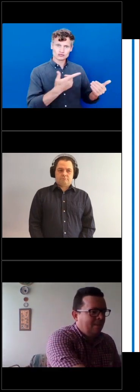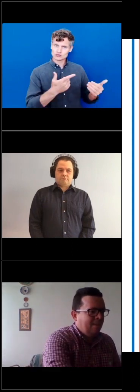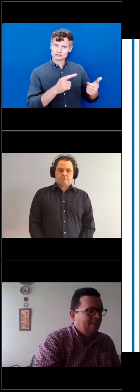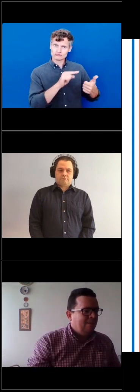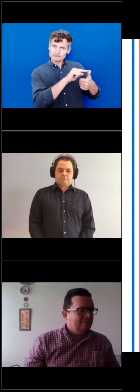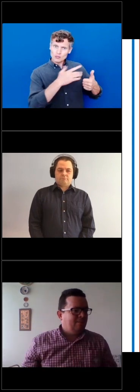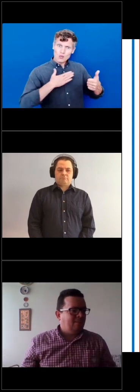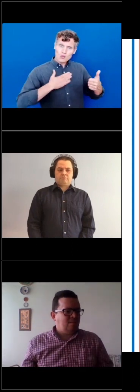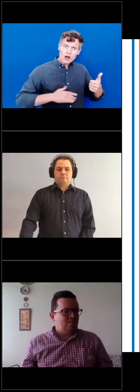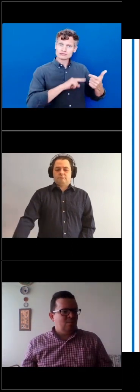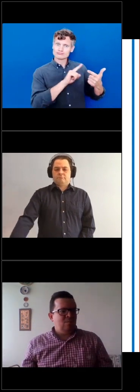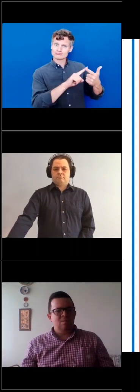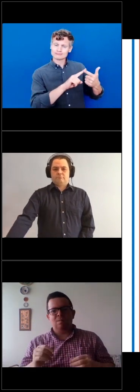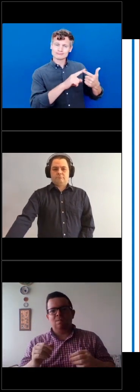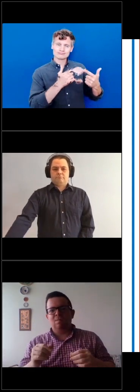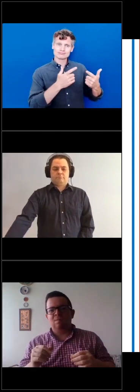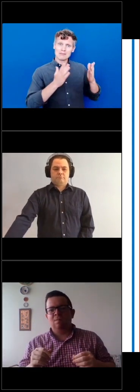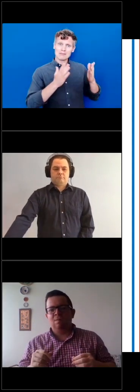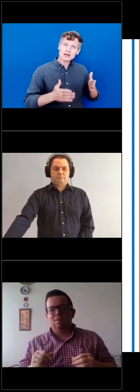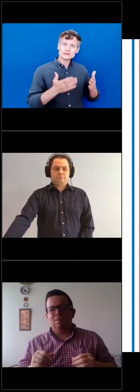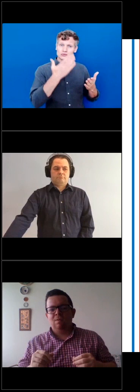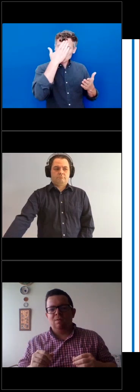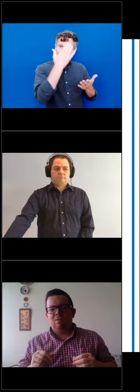that can aware this